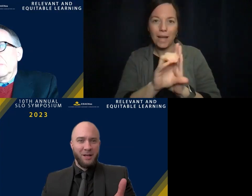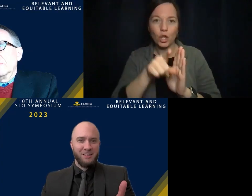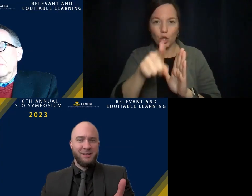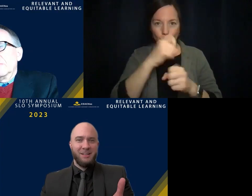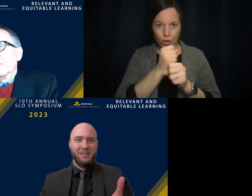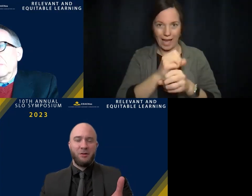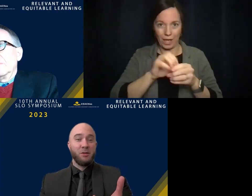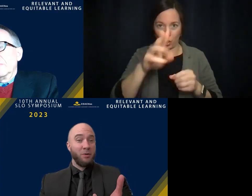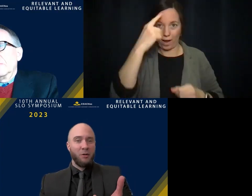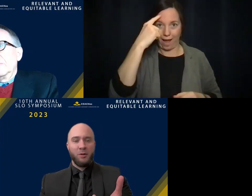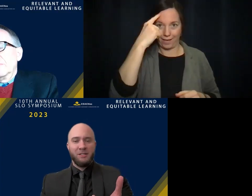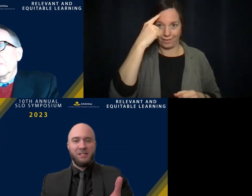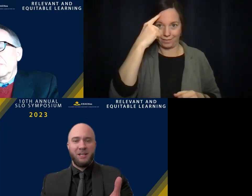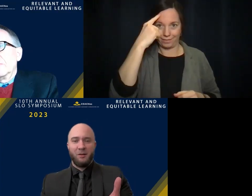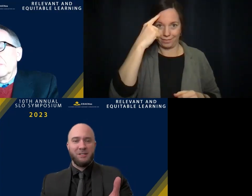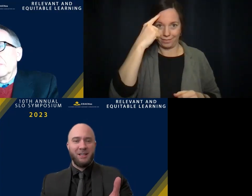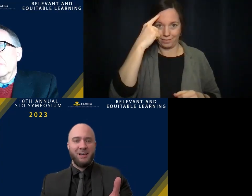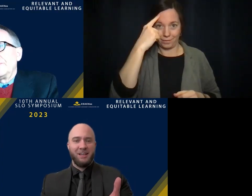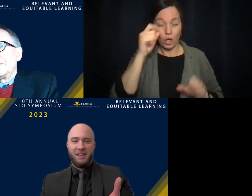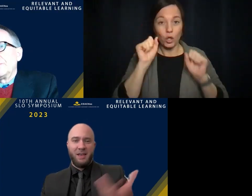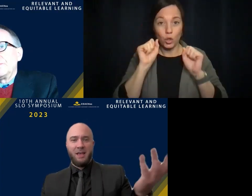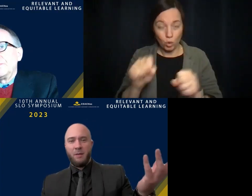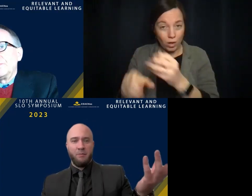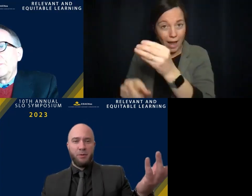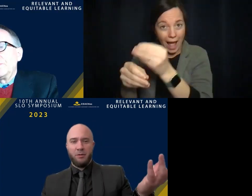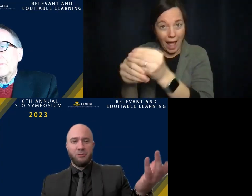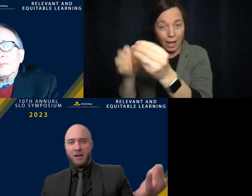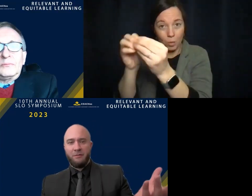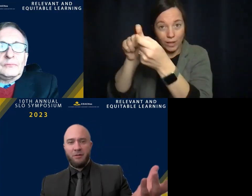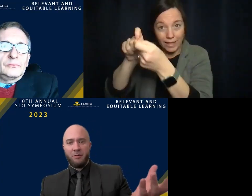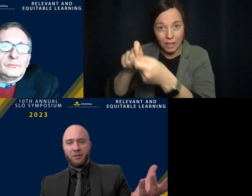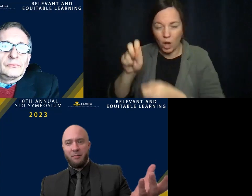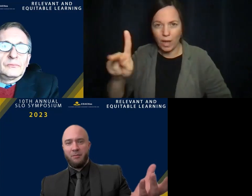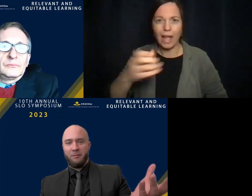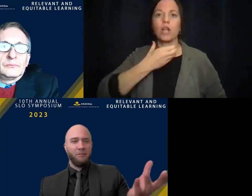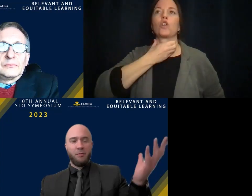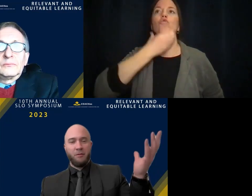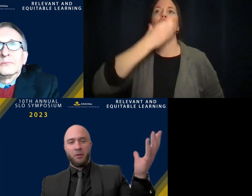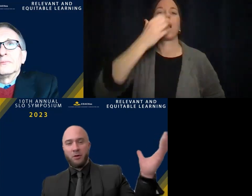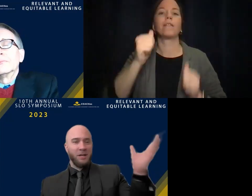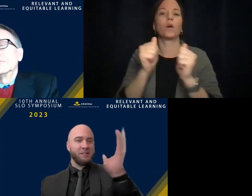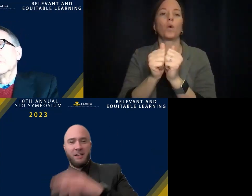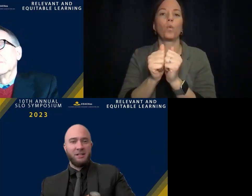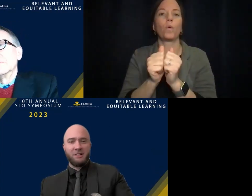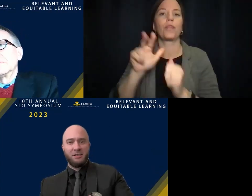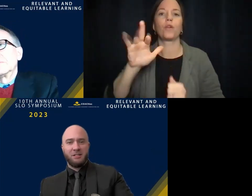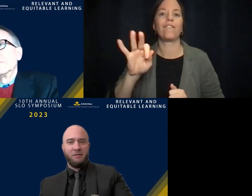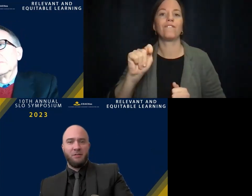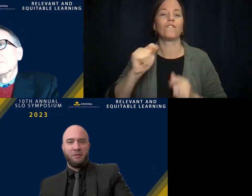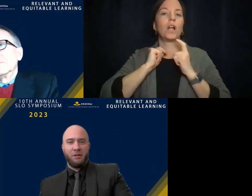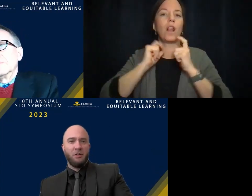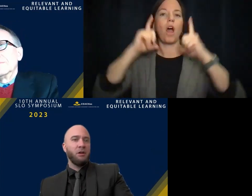we're there yet. Now, you could probably put detail to say like, hey, build a giraffe with a 3-foot long neck standing next